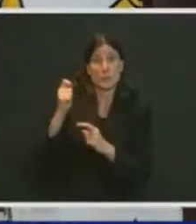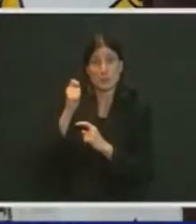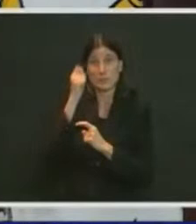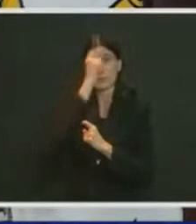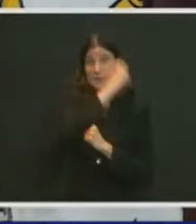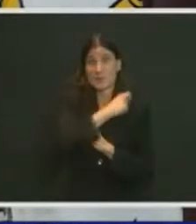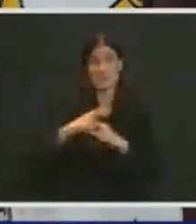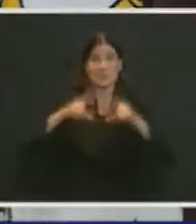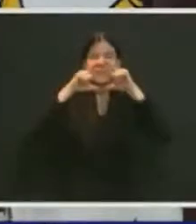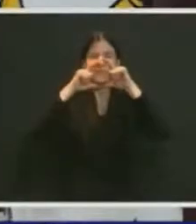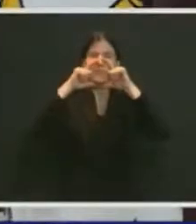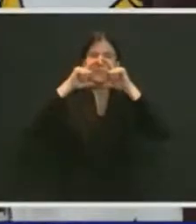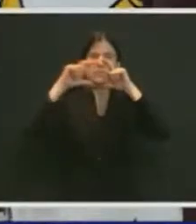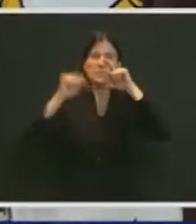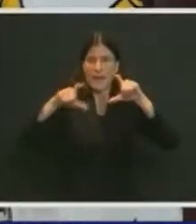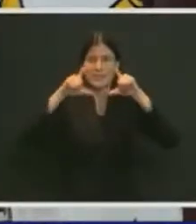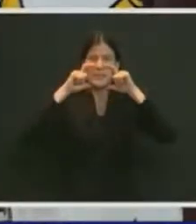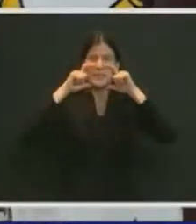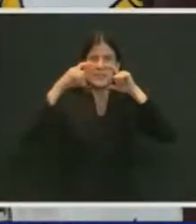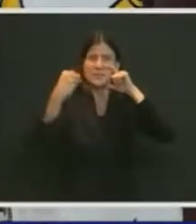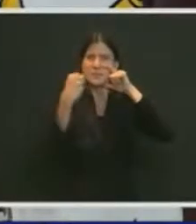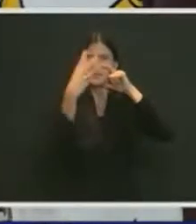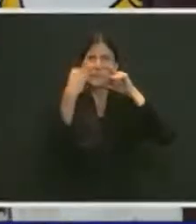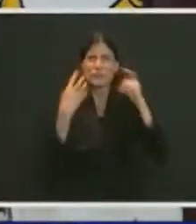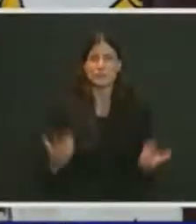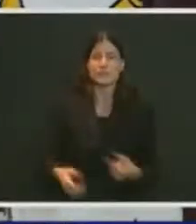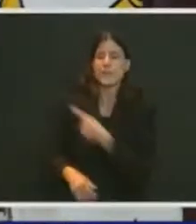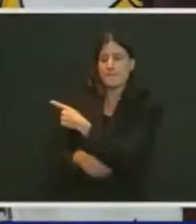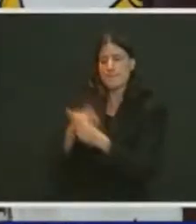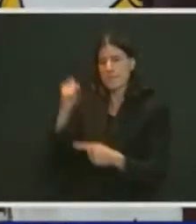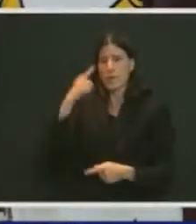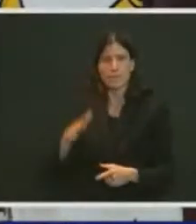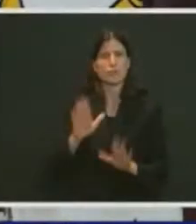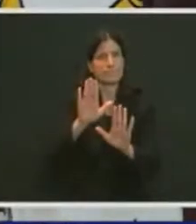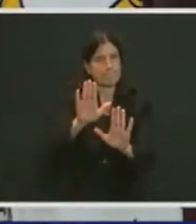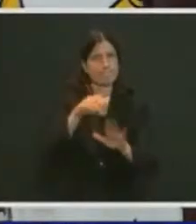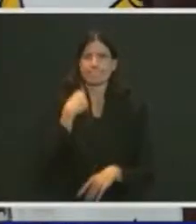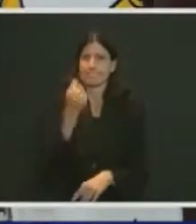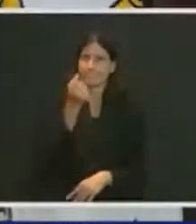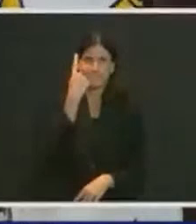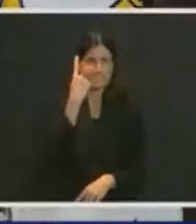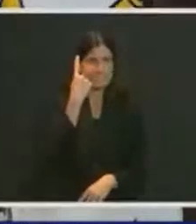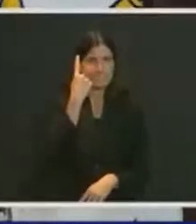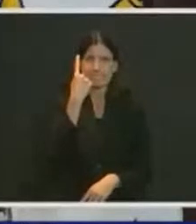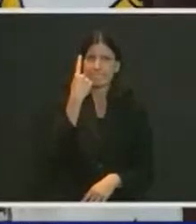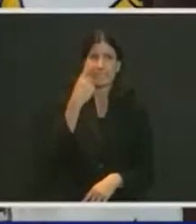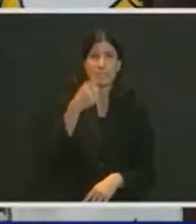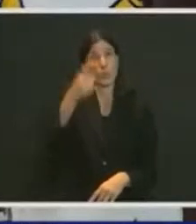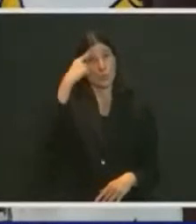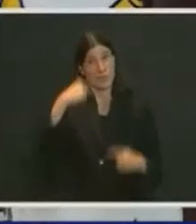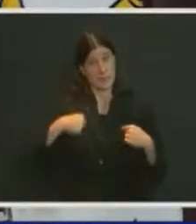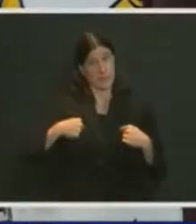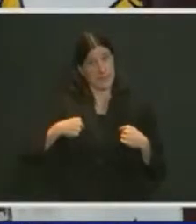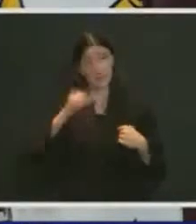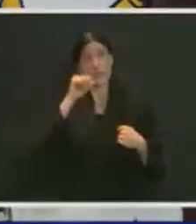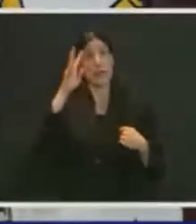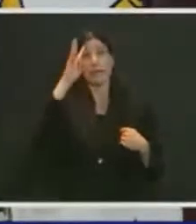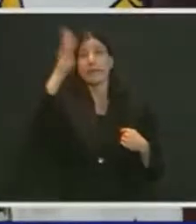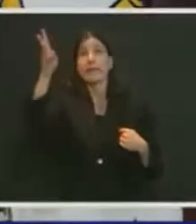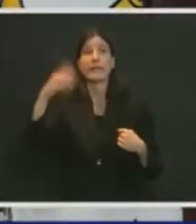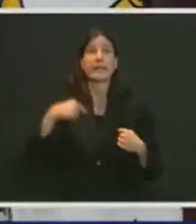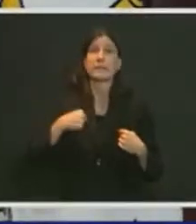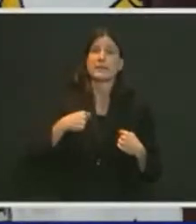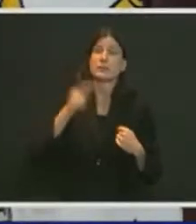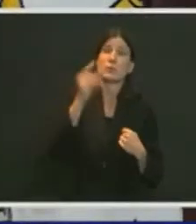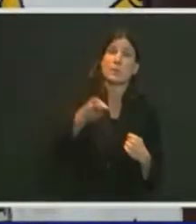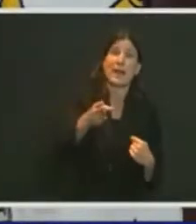this. I would take issue with your characterization. I think we have tried to take into account the gravity of the moment, which is why I